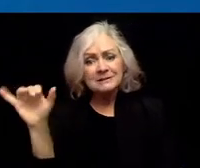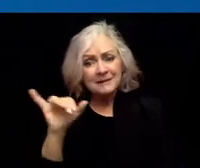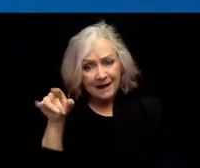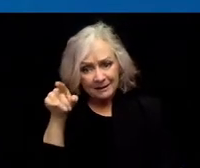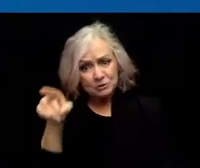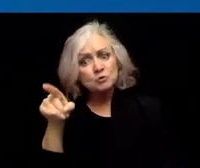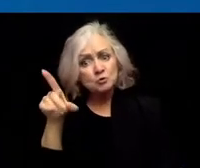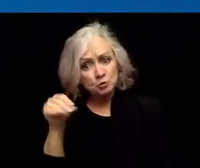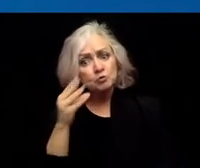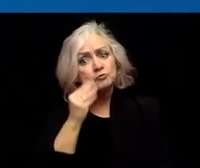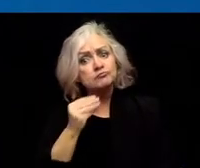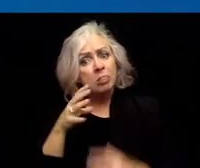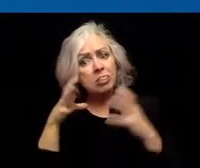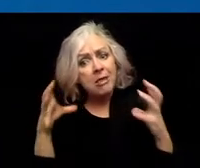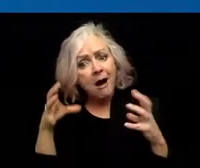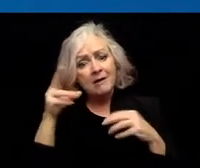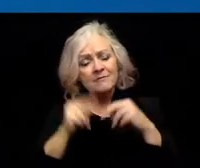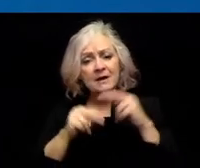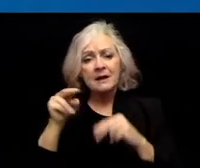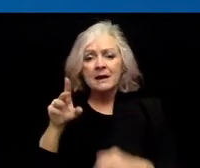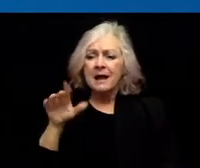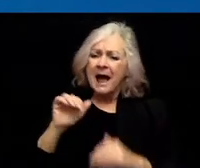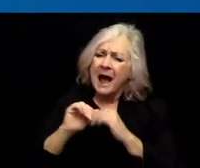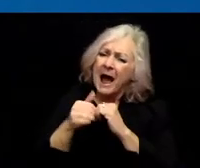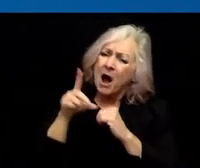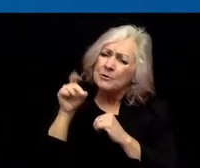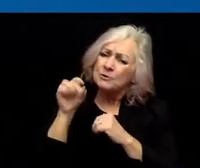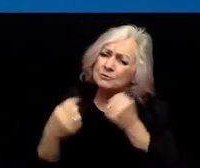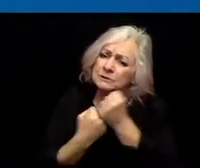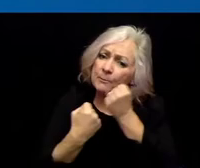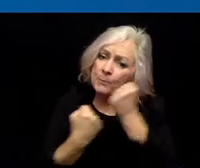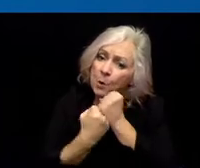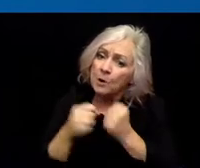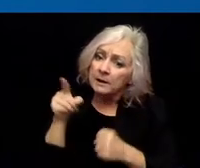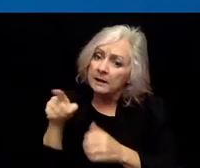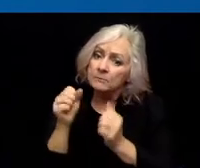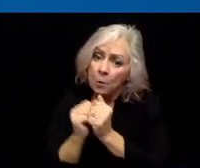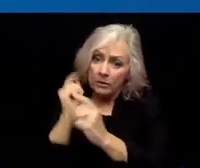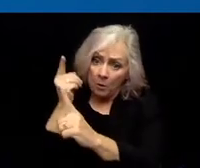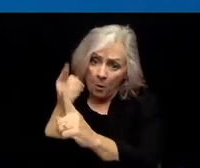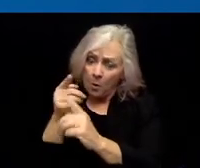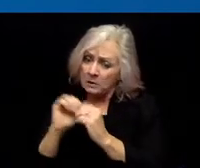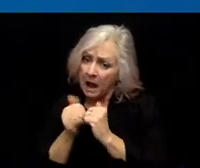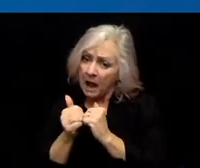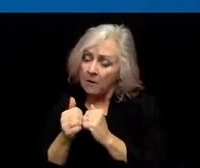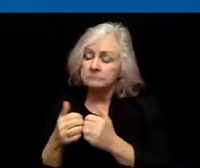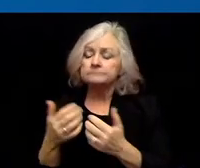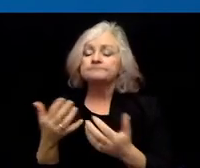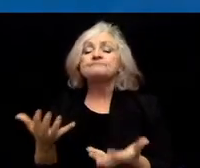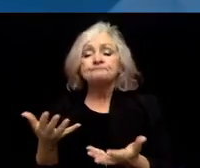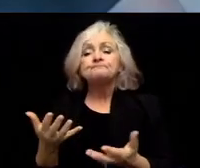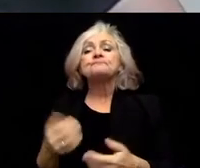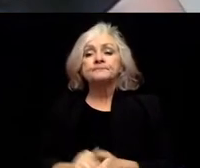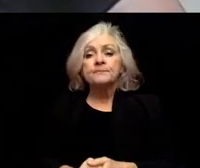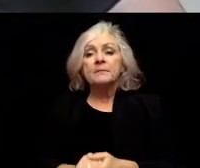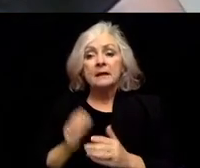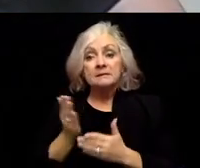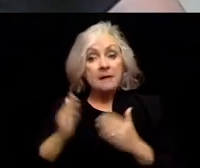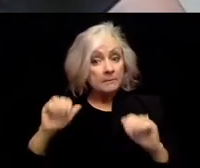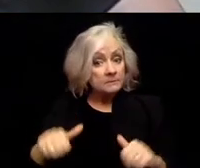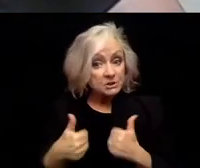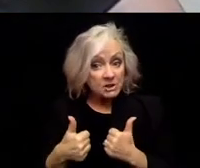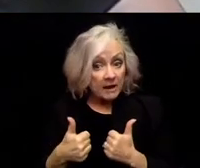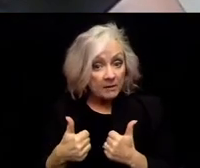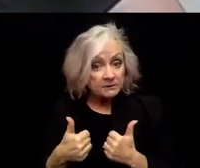and overall health goals? And what are some of the challenges that he's had? Well, some of the challenges he had, obviously, is coming from I knew